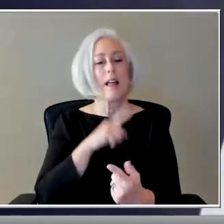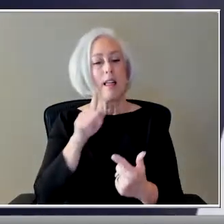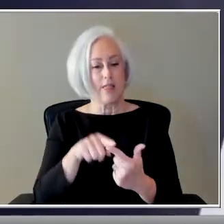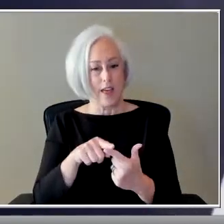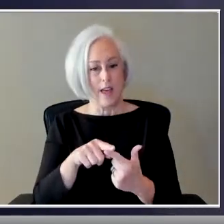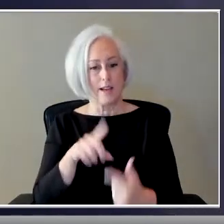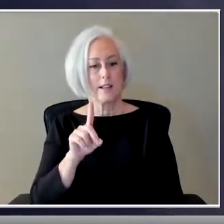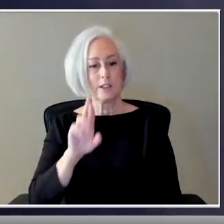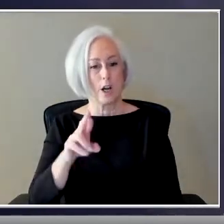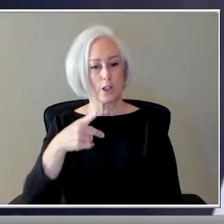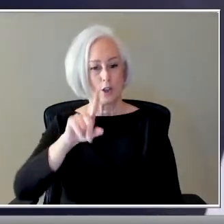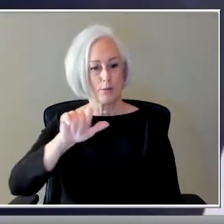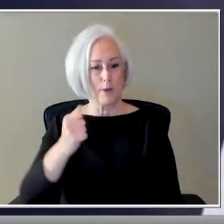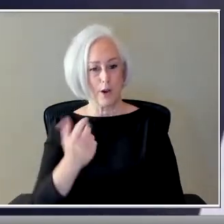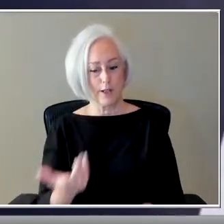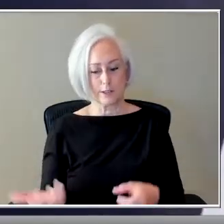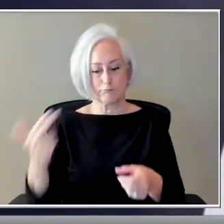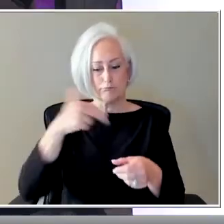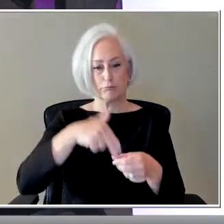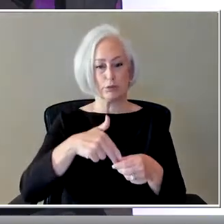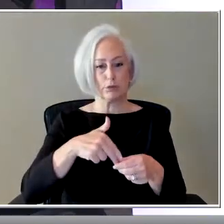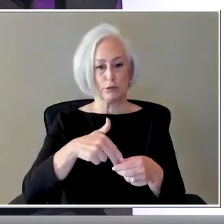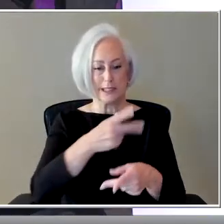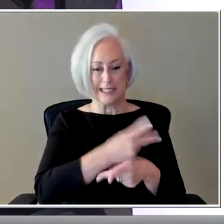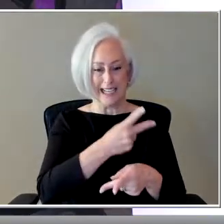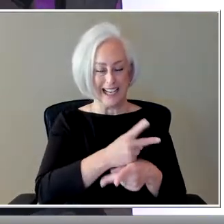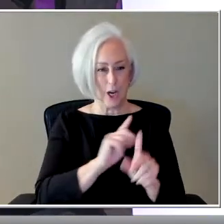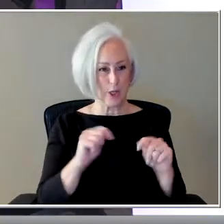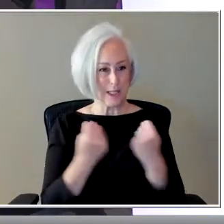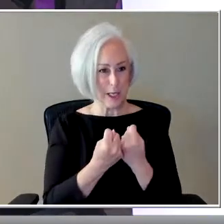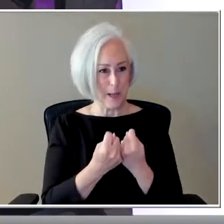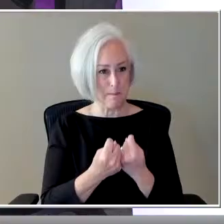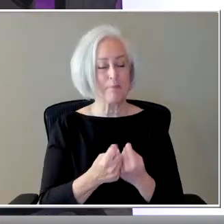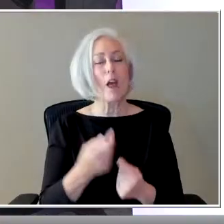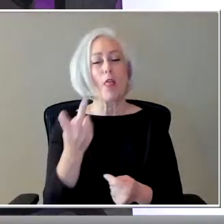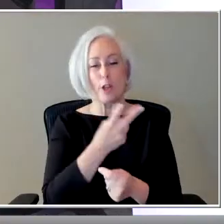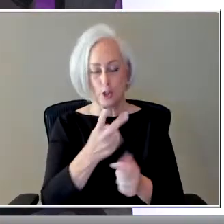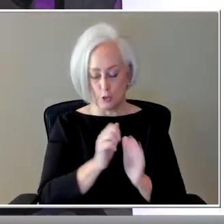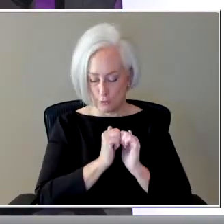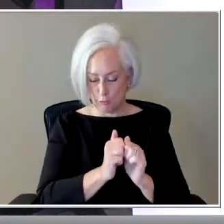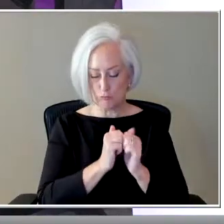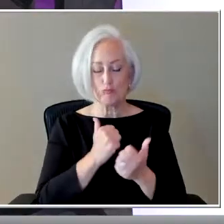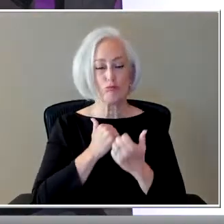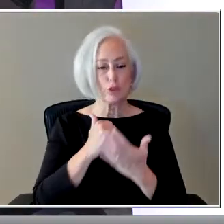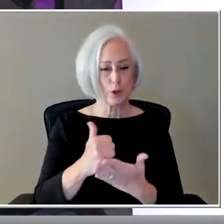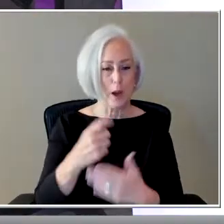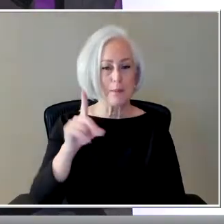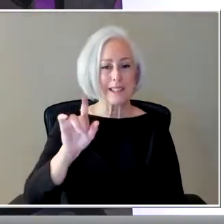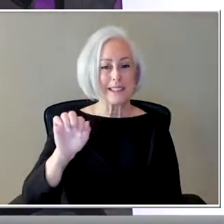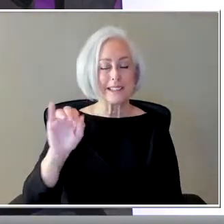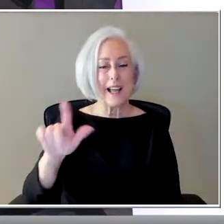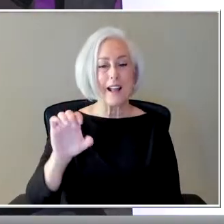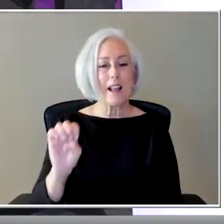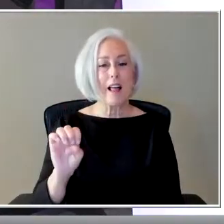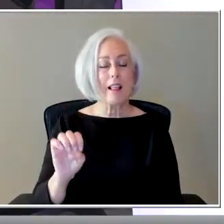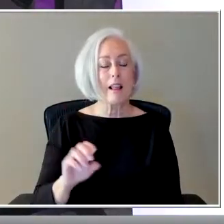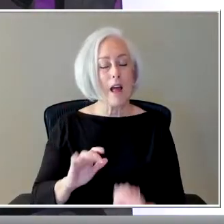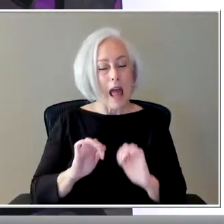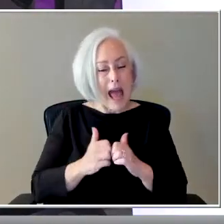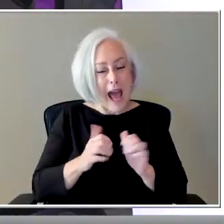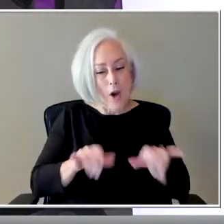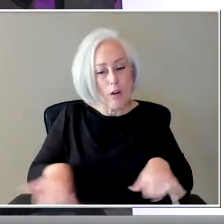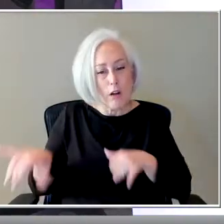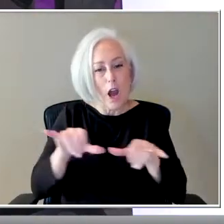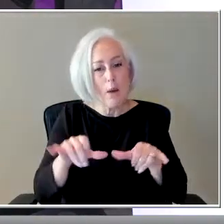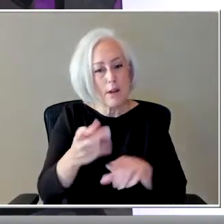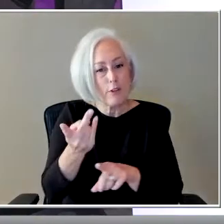with Danielle's care. That's when you both teamed up to help Danielle. How common is it for you to team up with Dr.